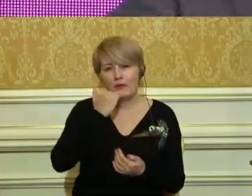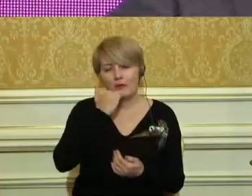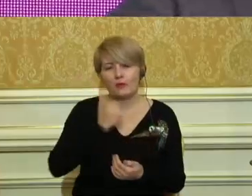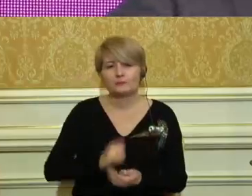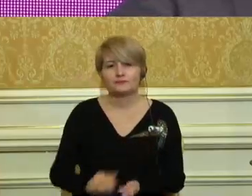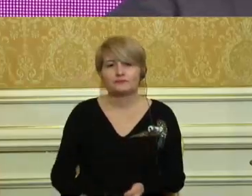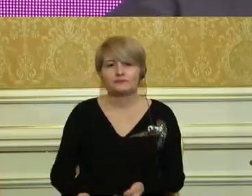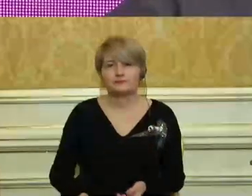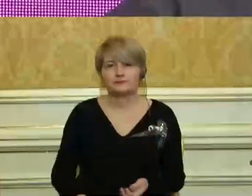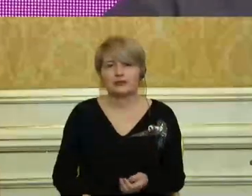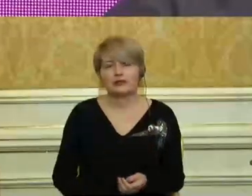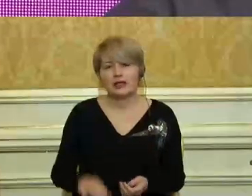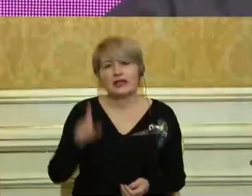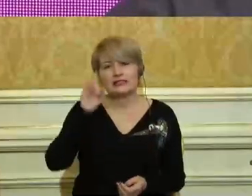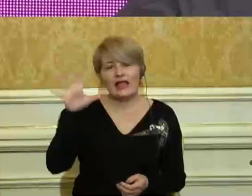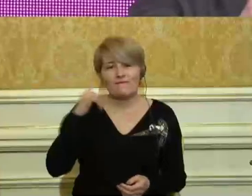Slava Ukraine.